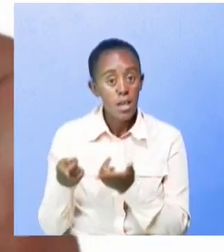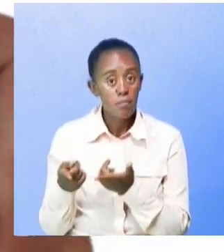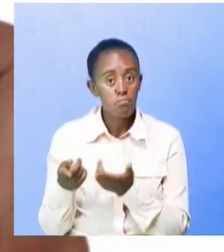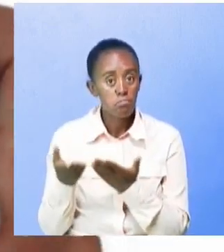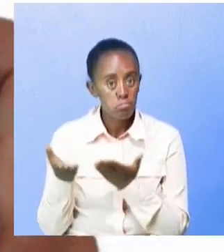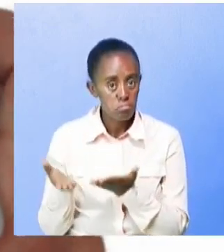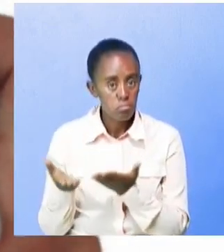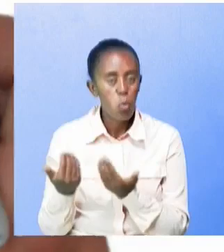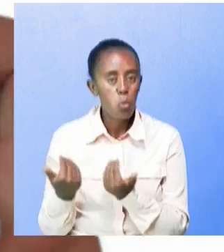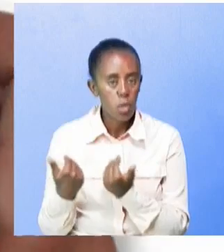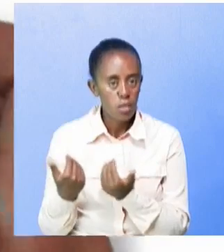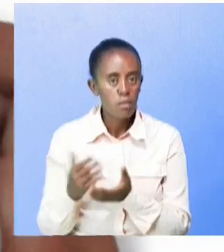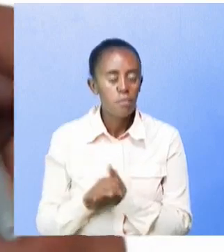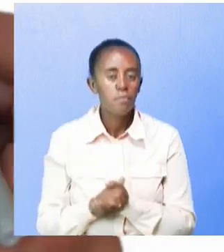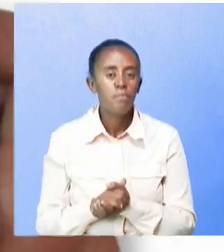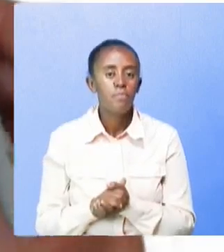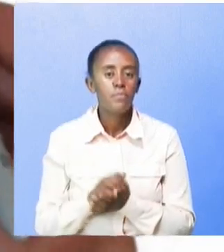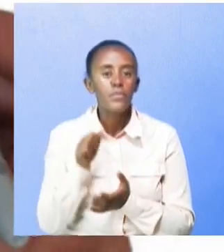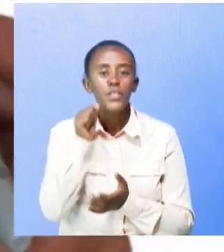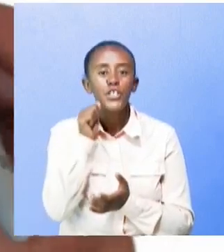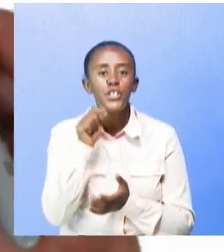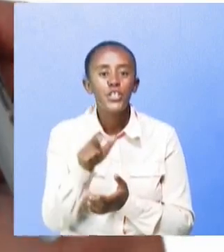she would